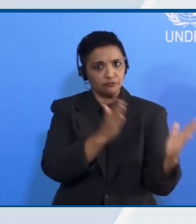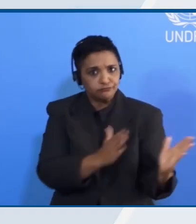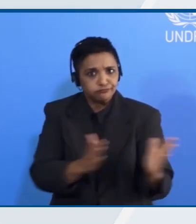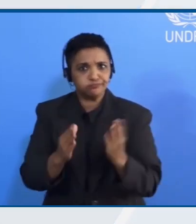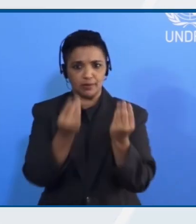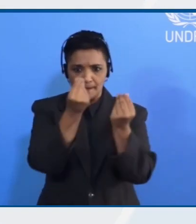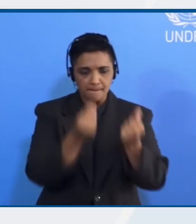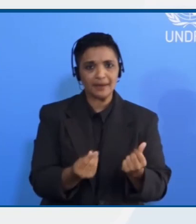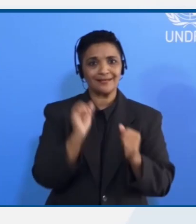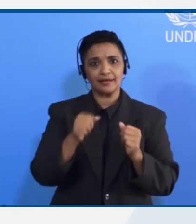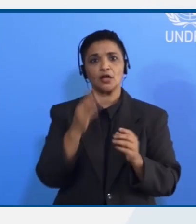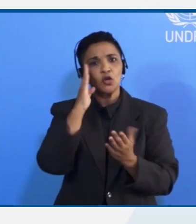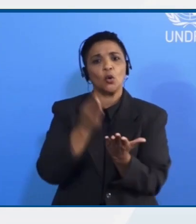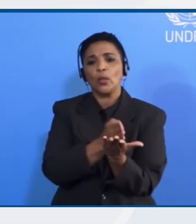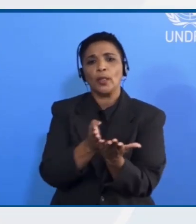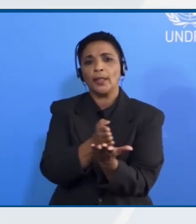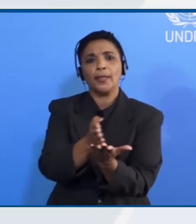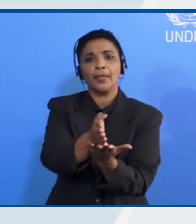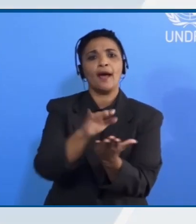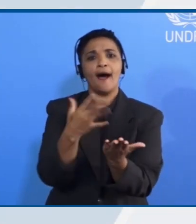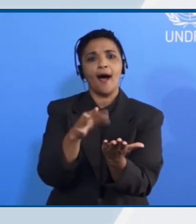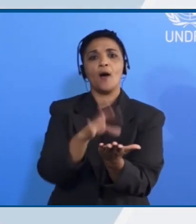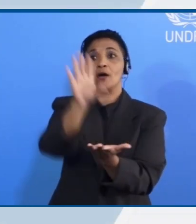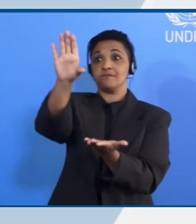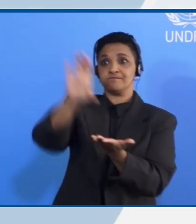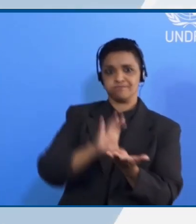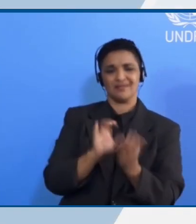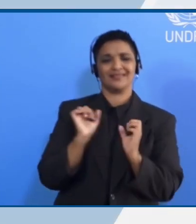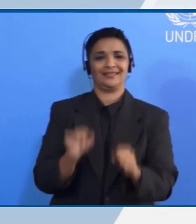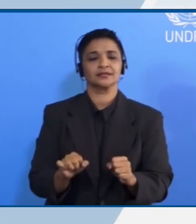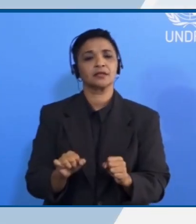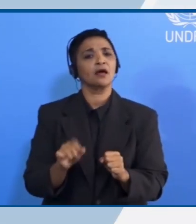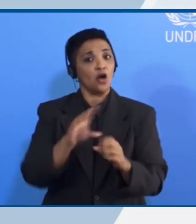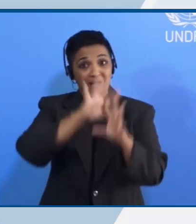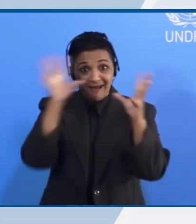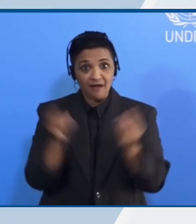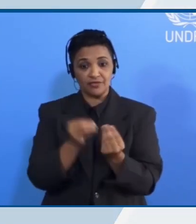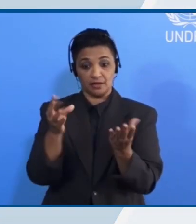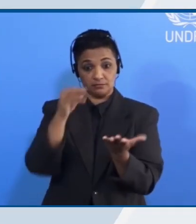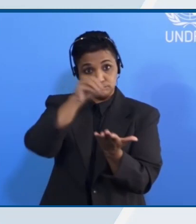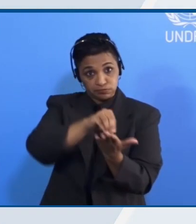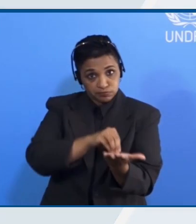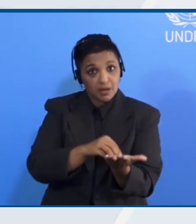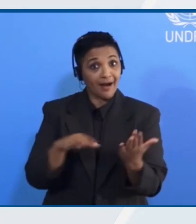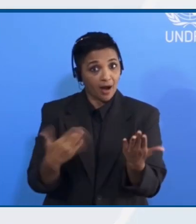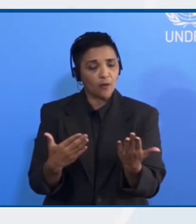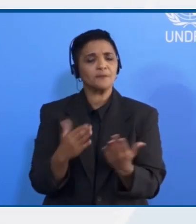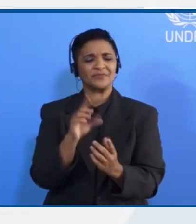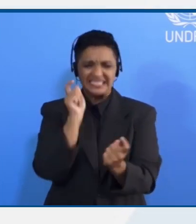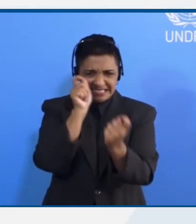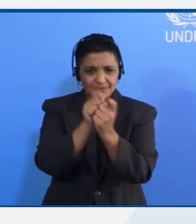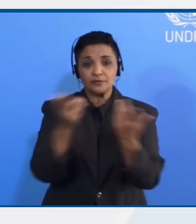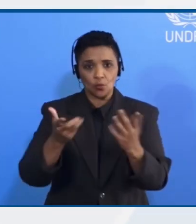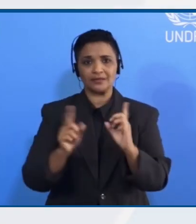sector to pave the way then for an increased investment. So being able to incorporate all this, and especially when we're talking about cities, it's in